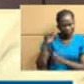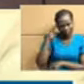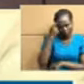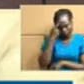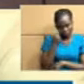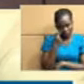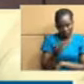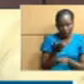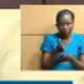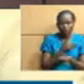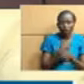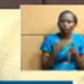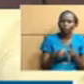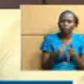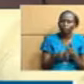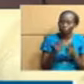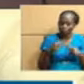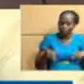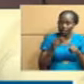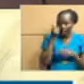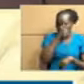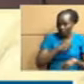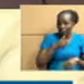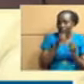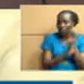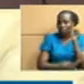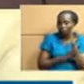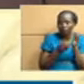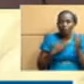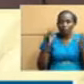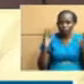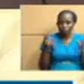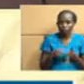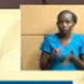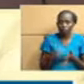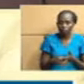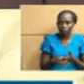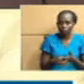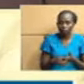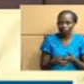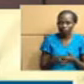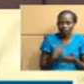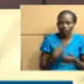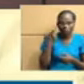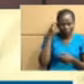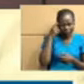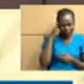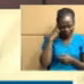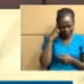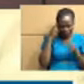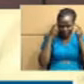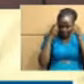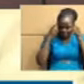problem, I think, as African countries, as Africans, we have a huge problem with that mentality that we are poor,